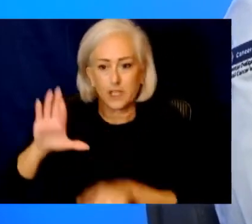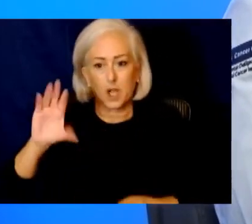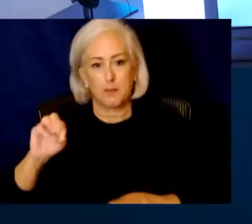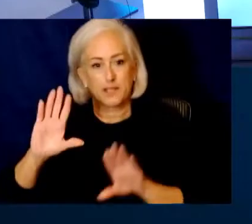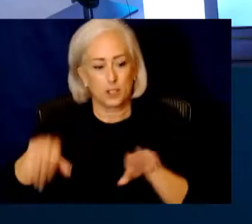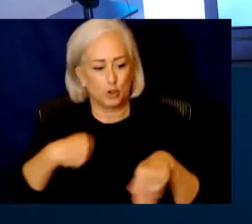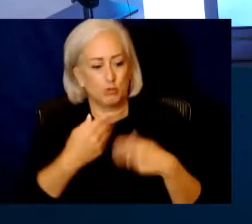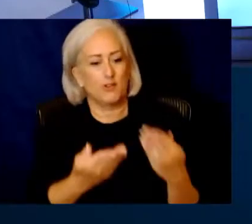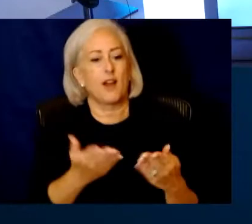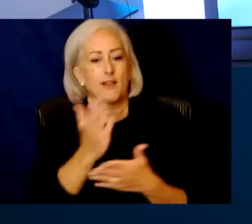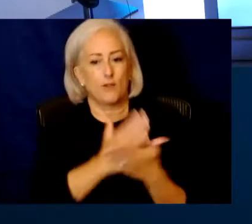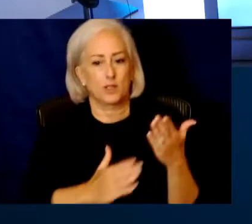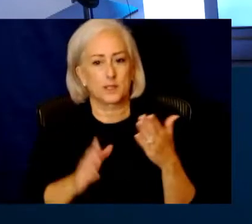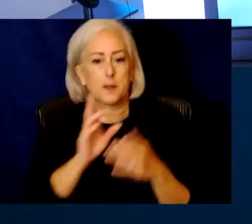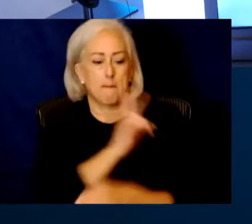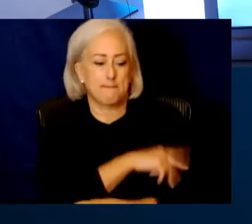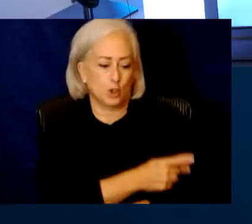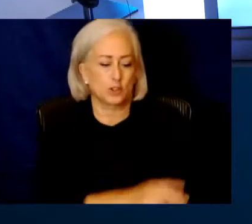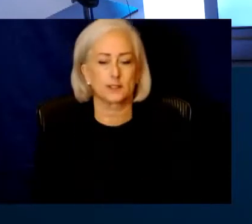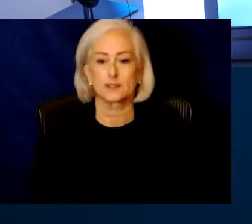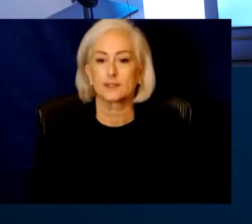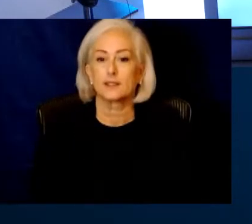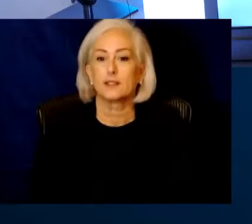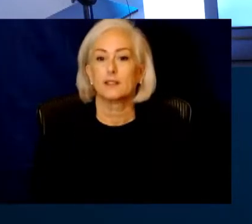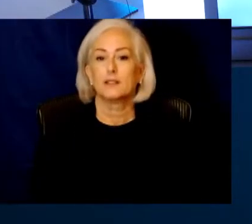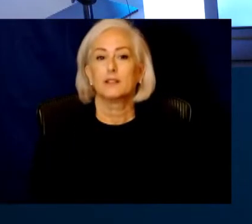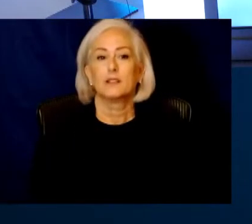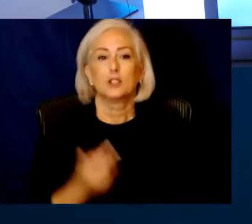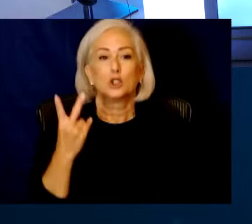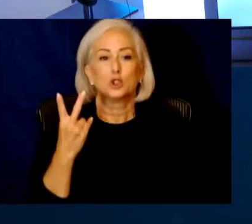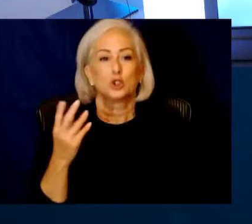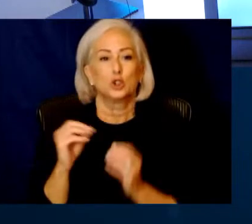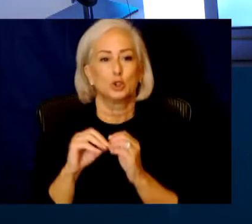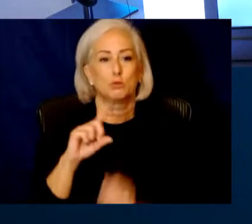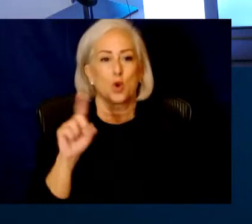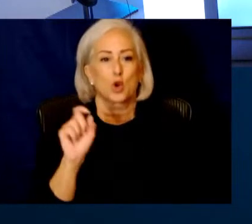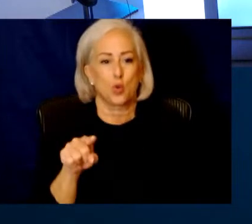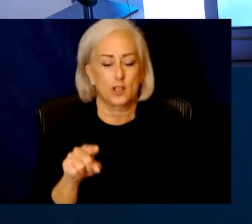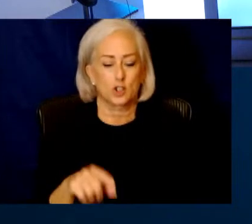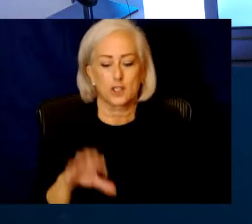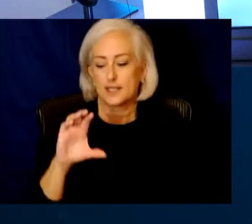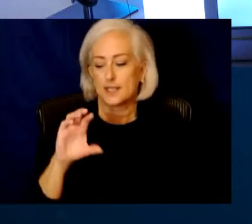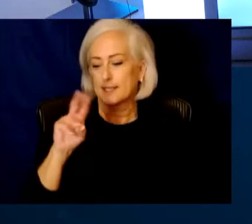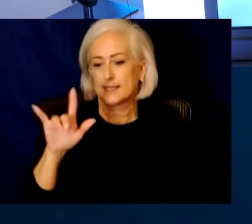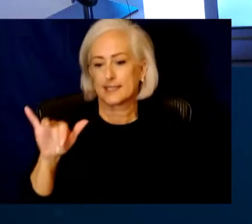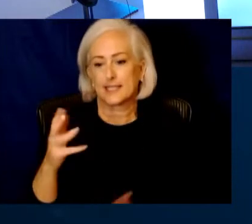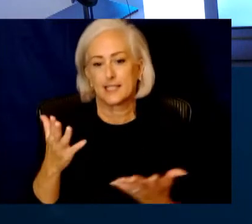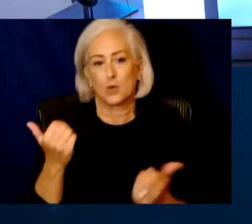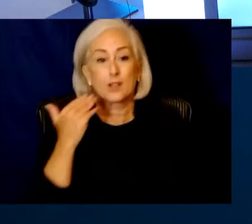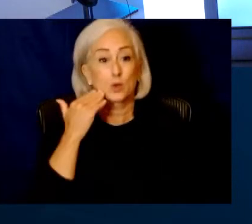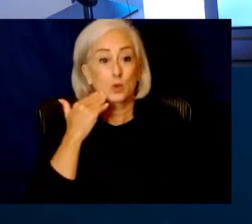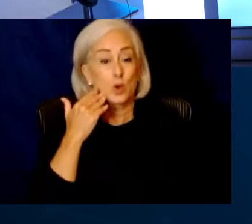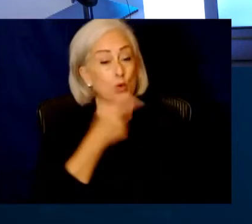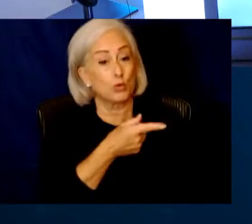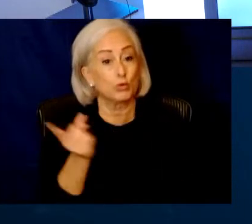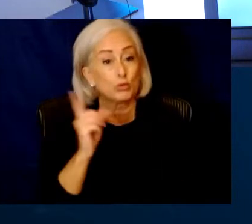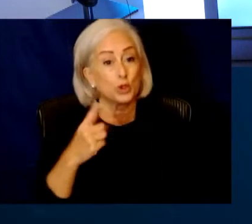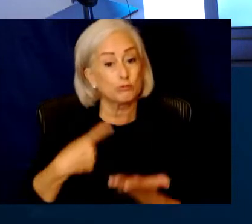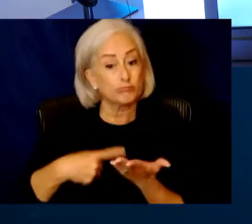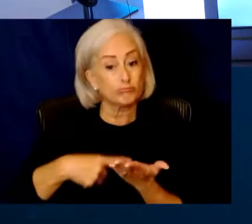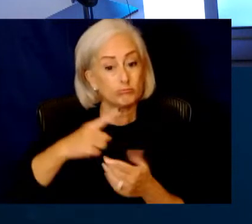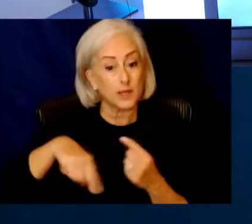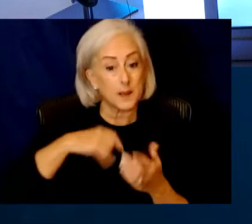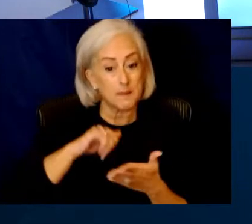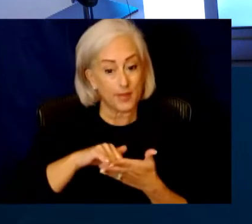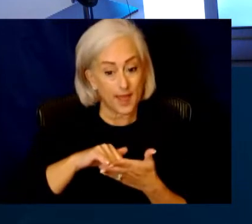our patients. Okay, 2 more questions on this topic. Cindy wants to know, you've talked a little bit about this, and especially Dr. Ashcraft, I